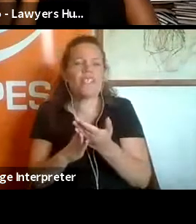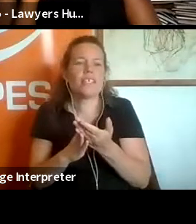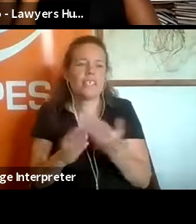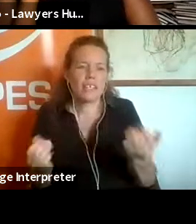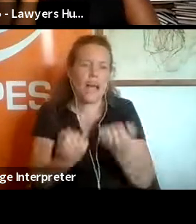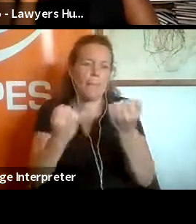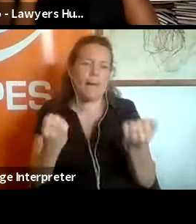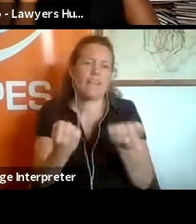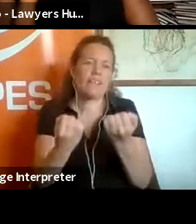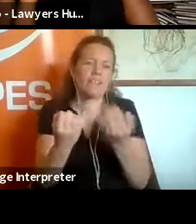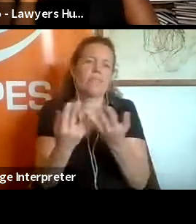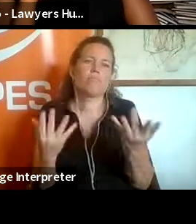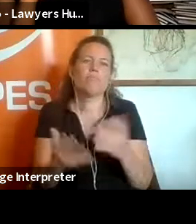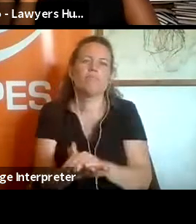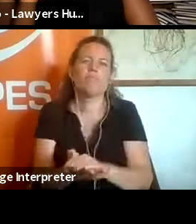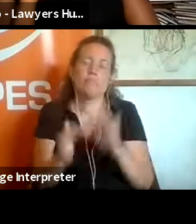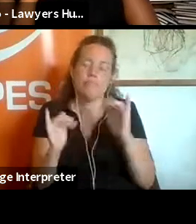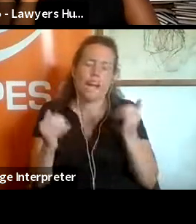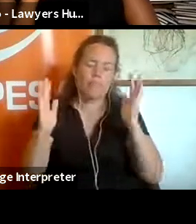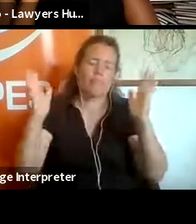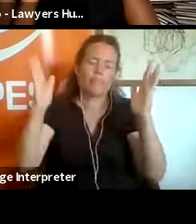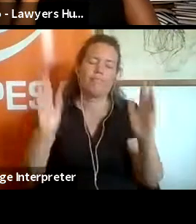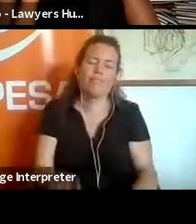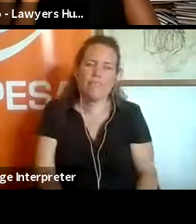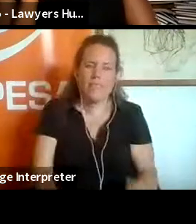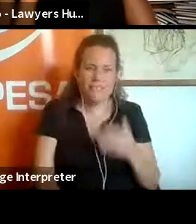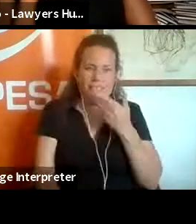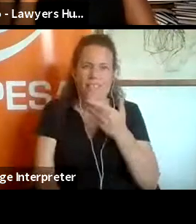So yeah, I think that's all. Thank you.